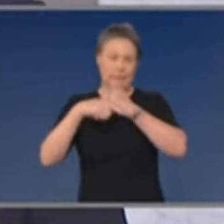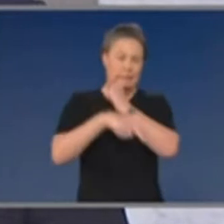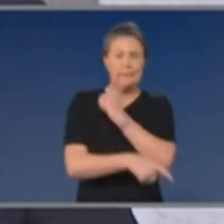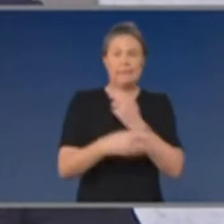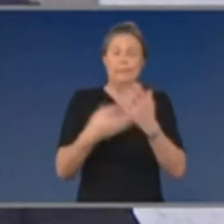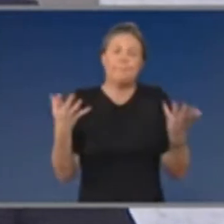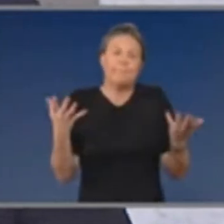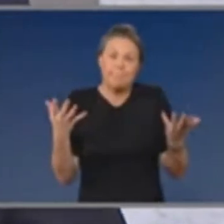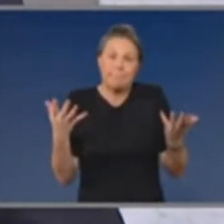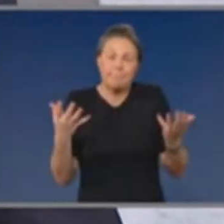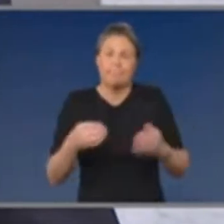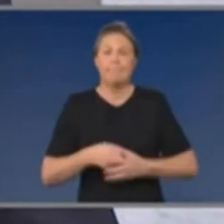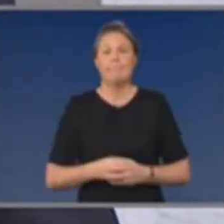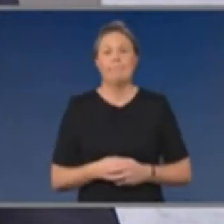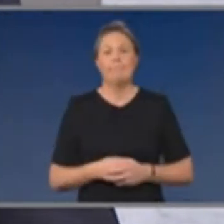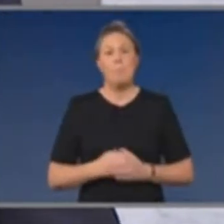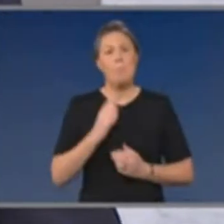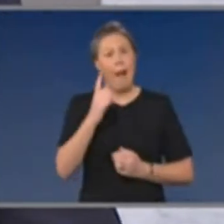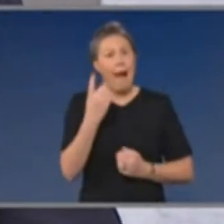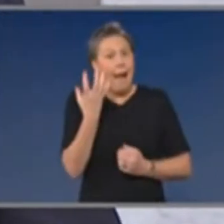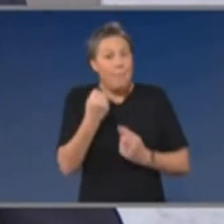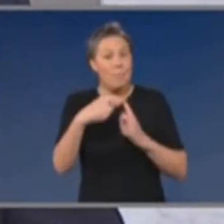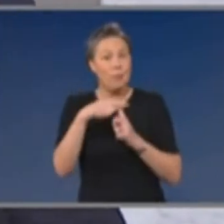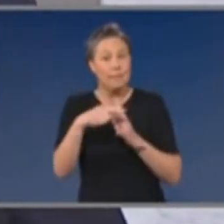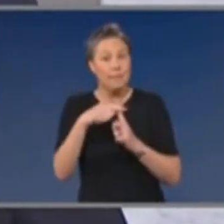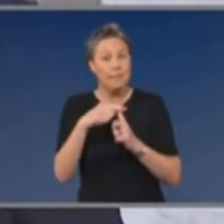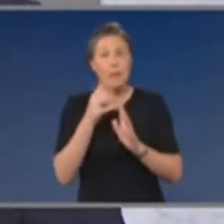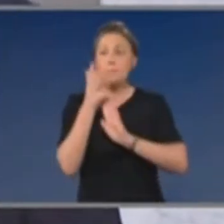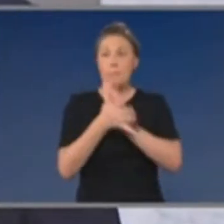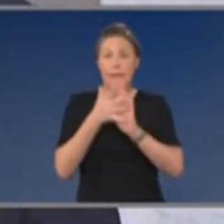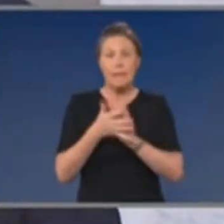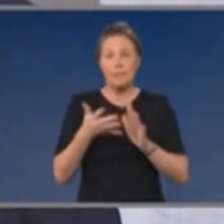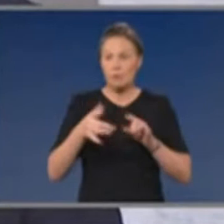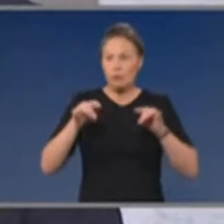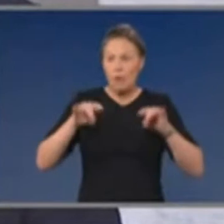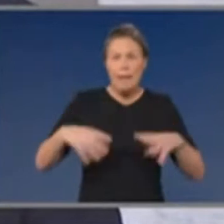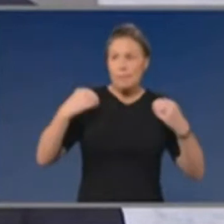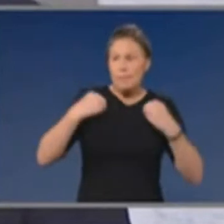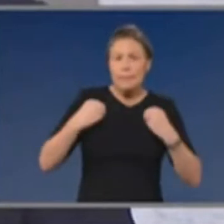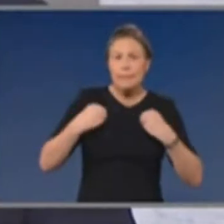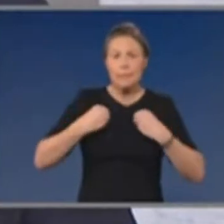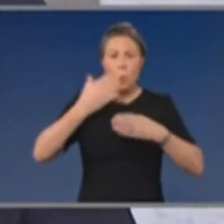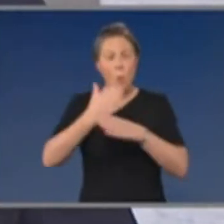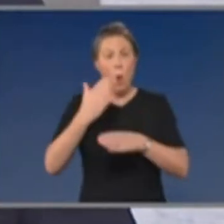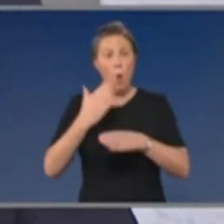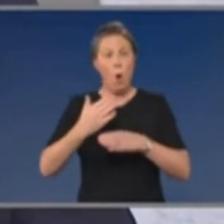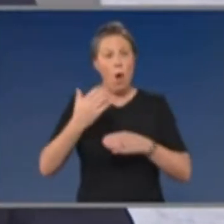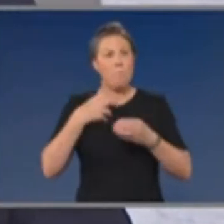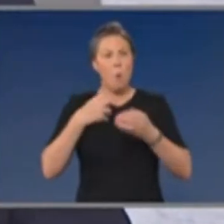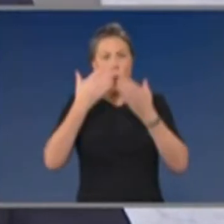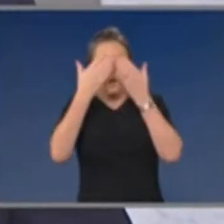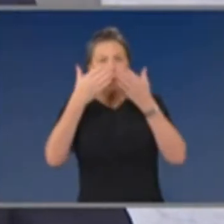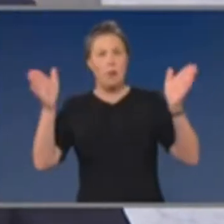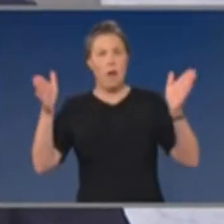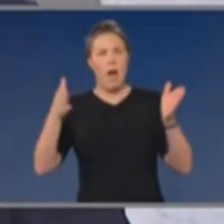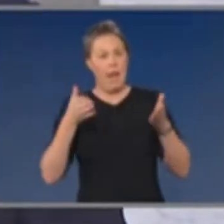months. But what I'm encouraged by about that is the flexibility that we've seen in the labour force has meant that it's been able to keep people